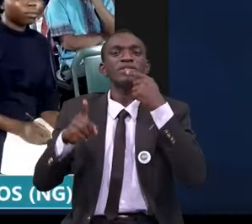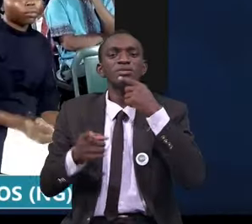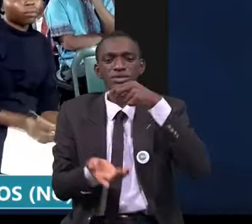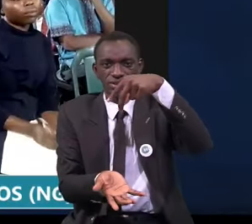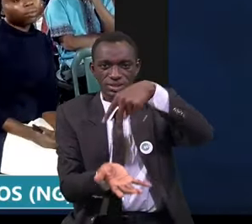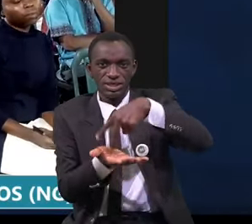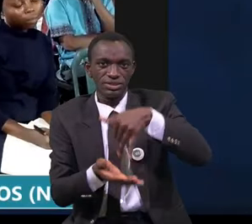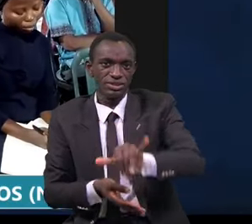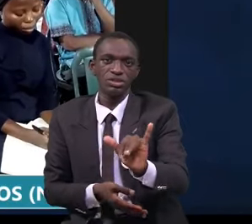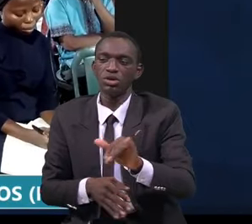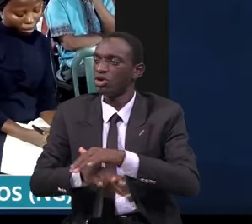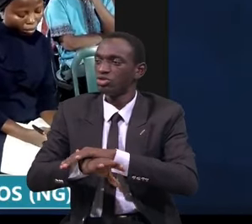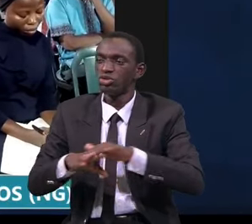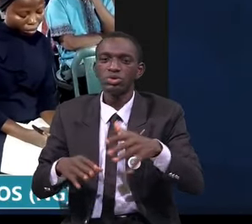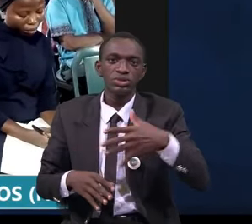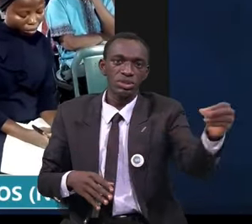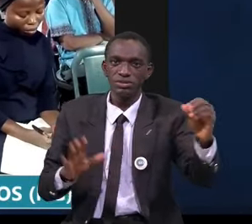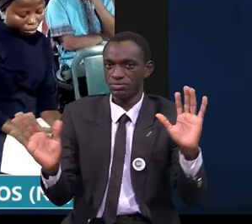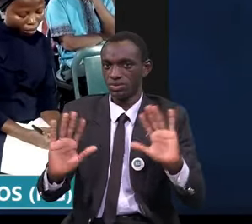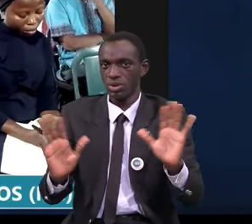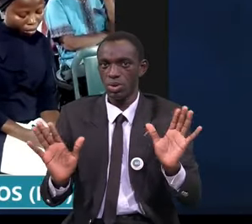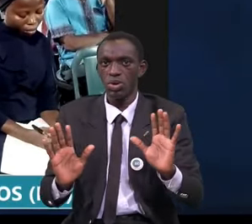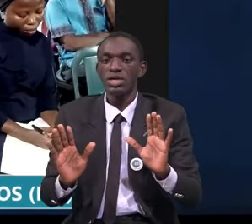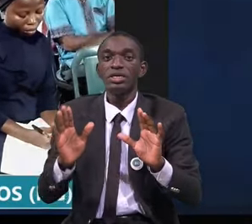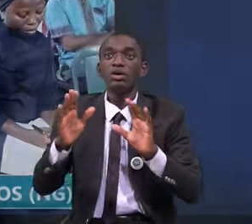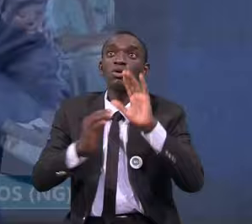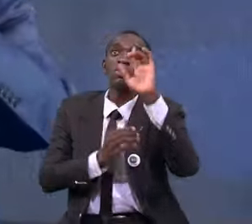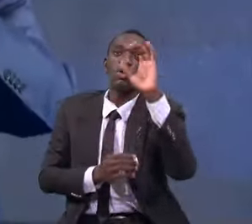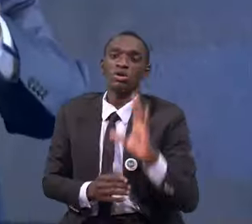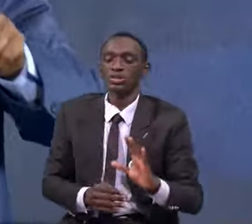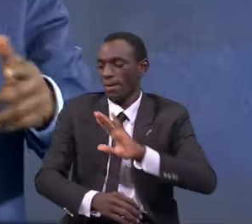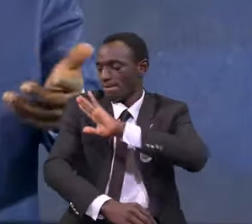there. The mighty hand of the Lord wants to touch you.